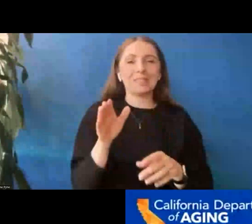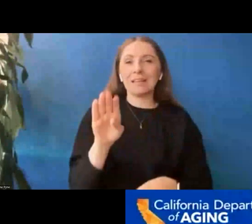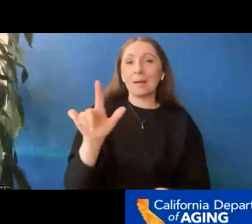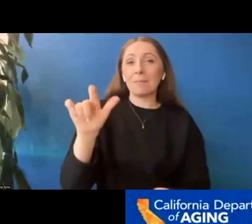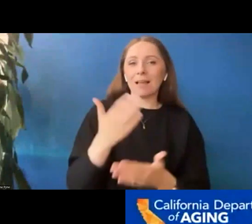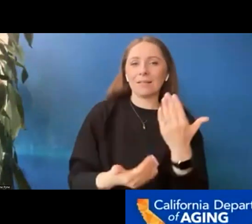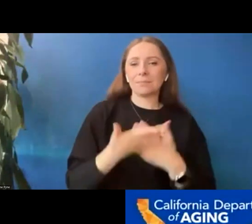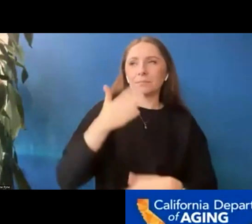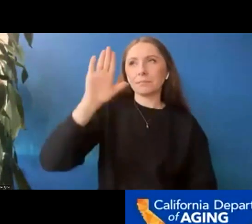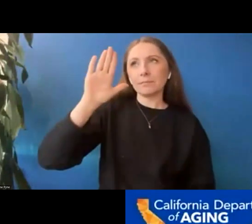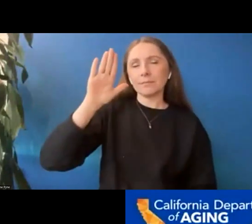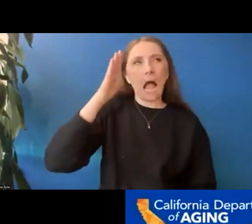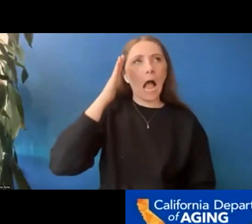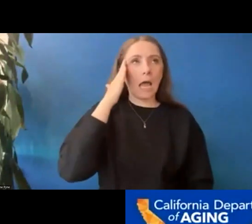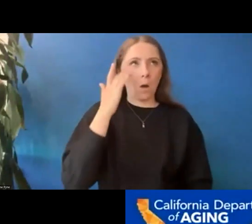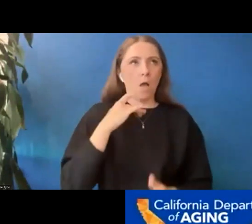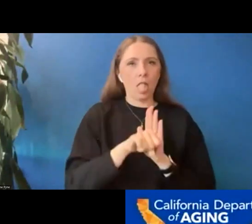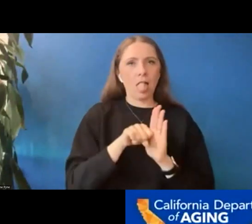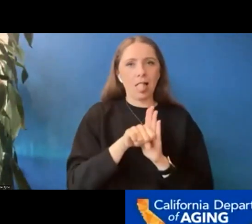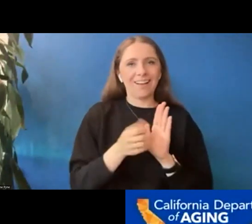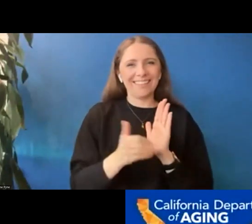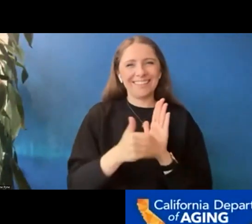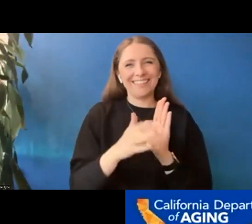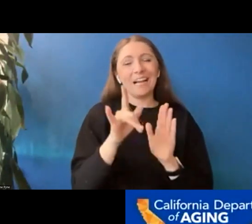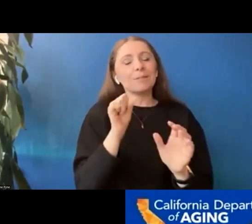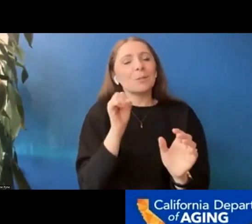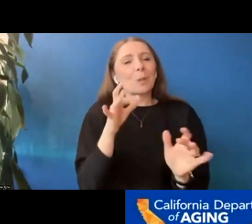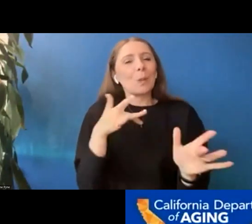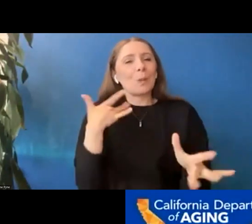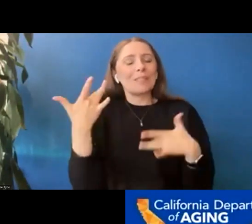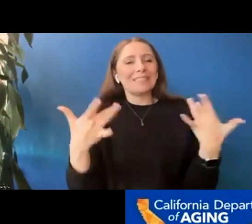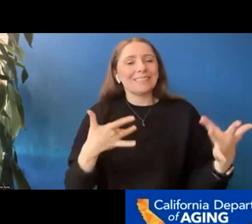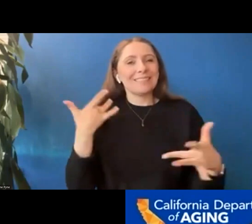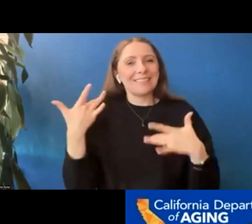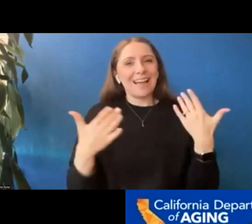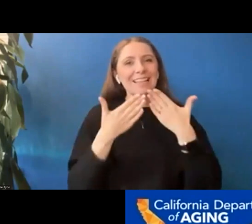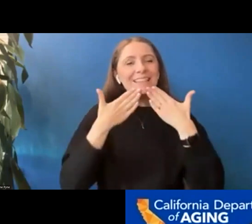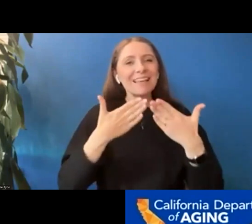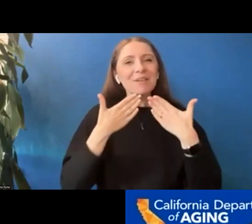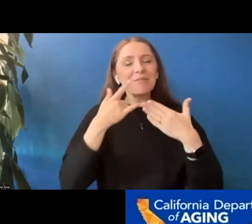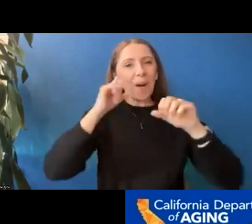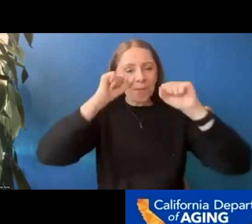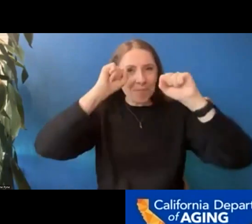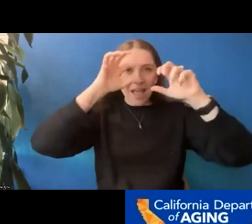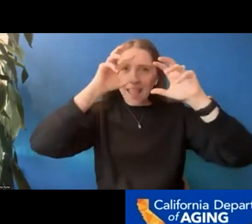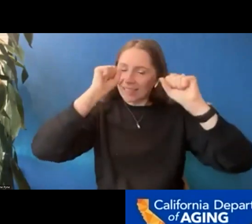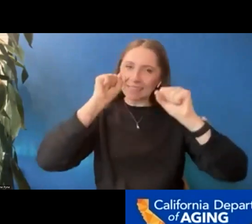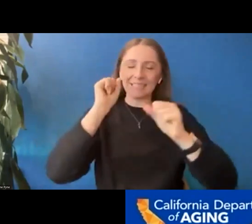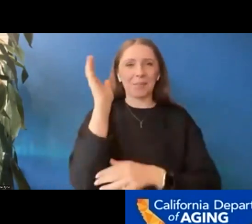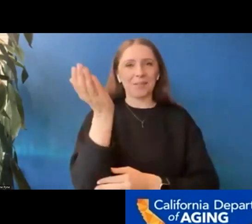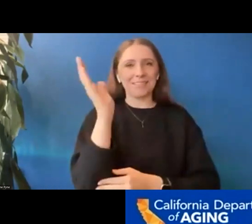I know I keep saying this, but this is so exciting. Thank you for an amazing presentation.